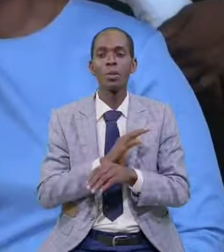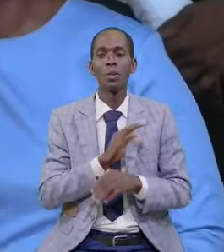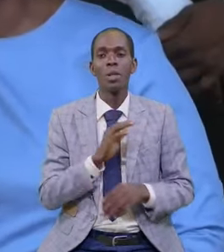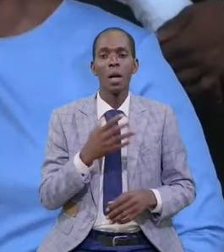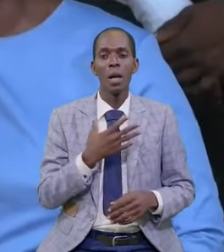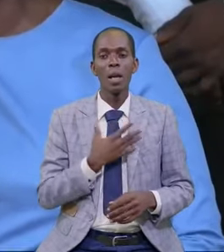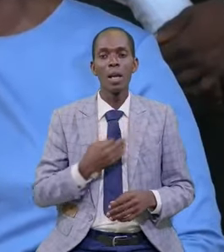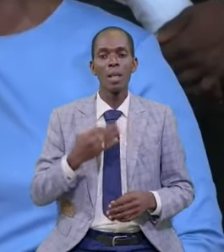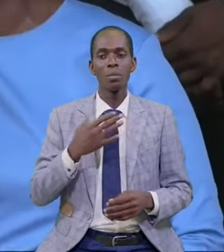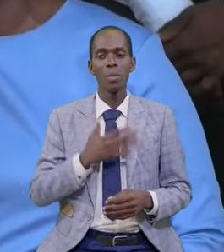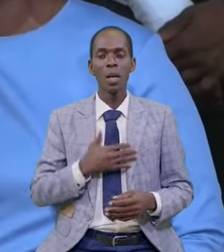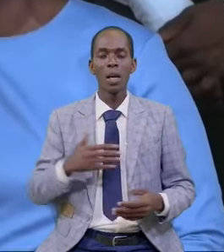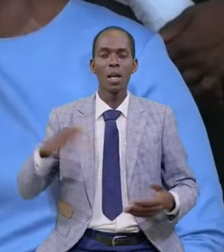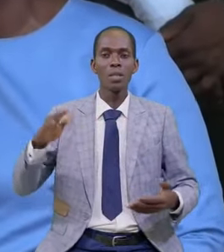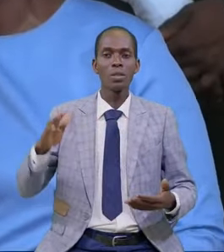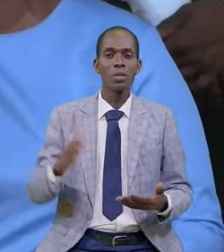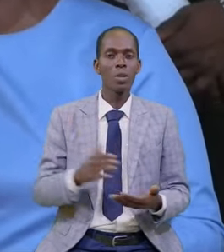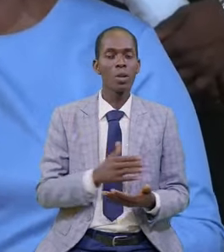wonderful